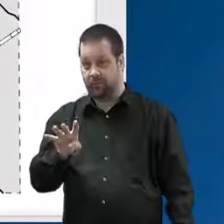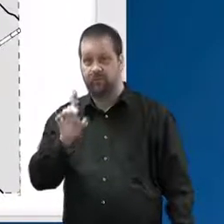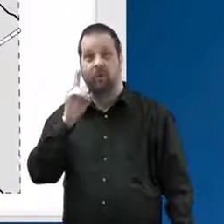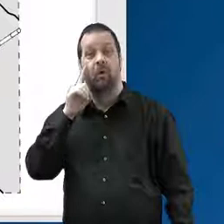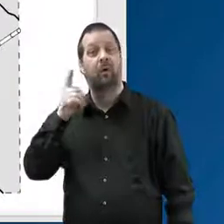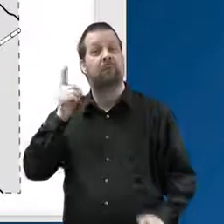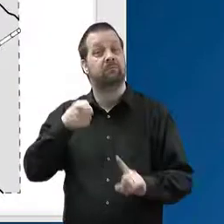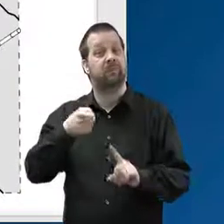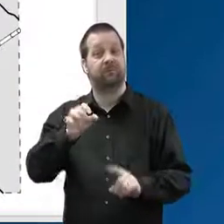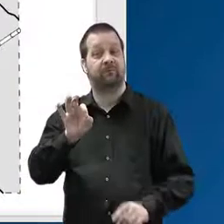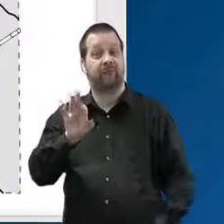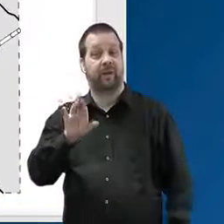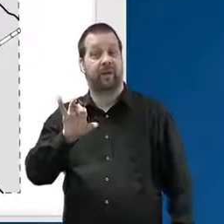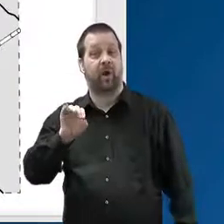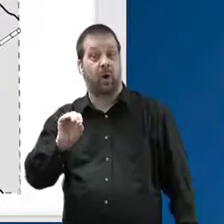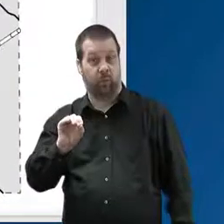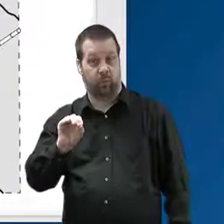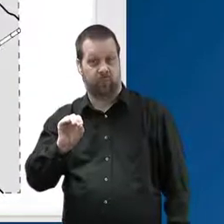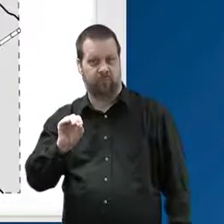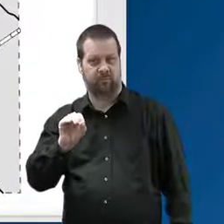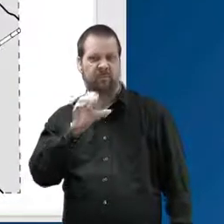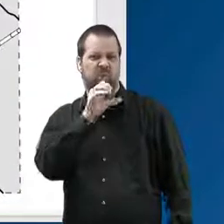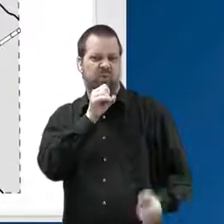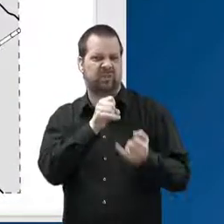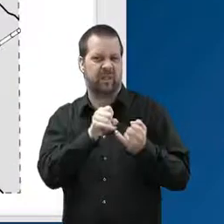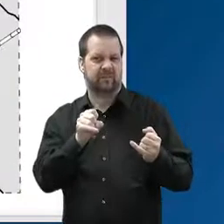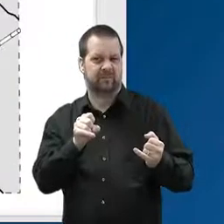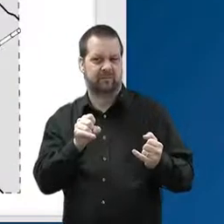are indicated in orange.